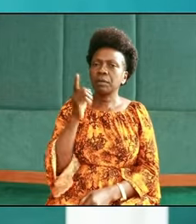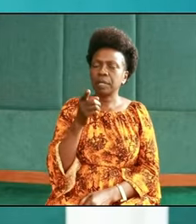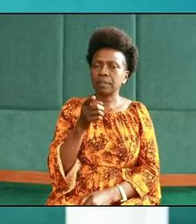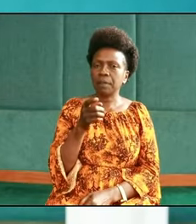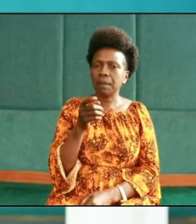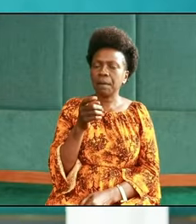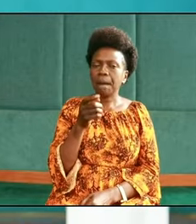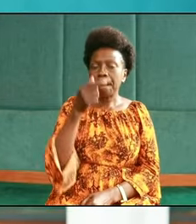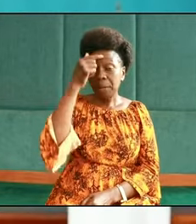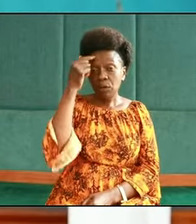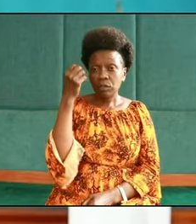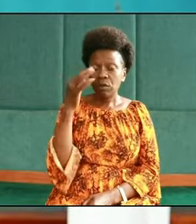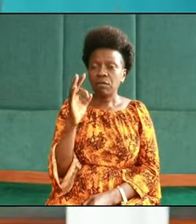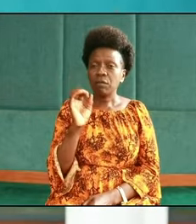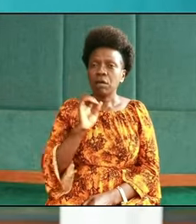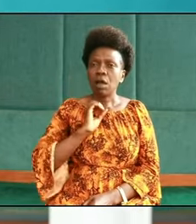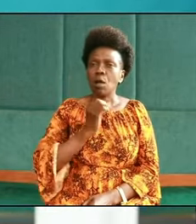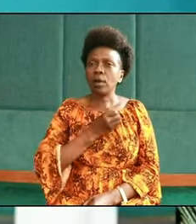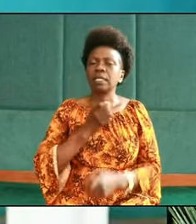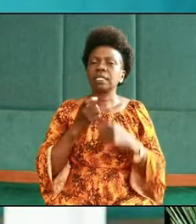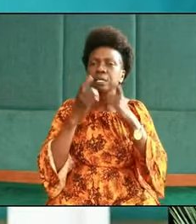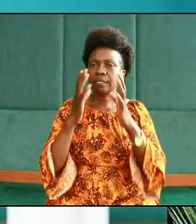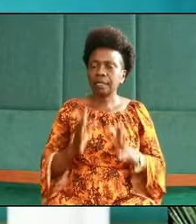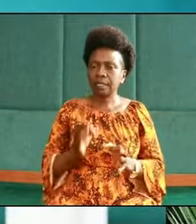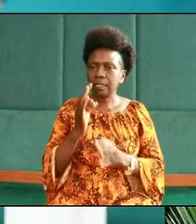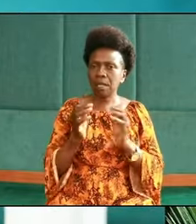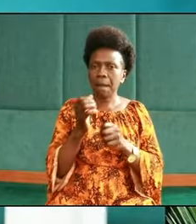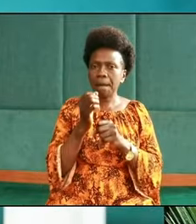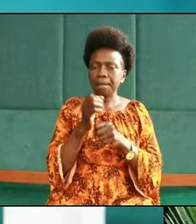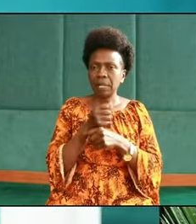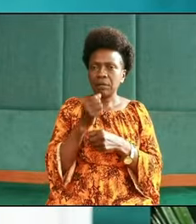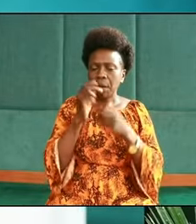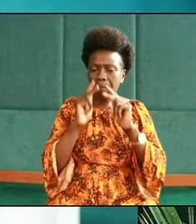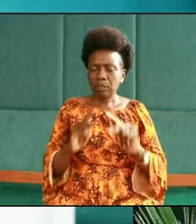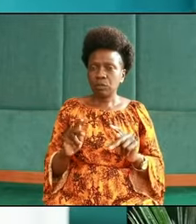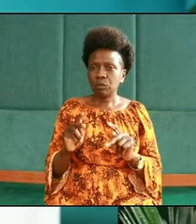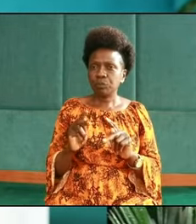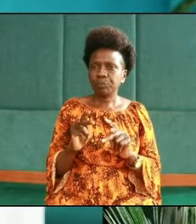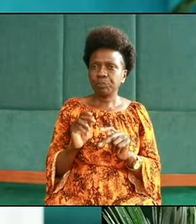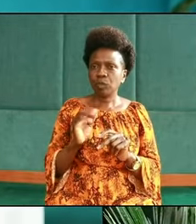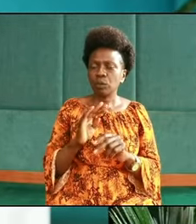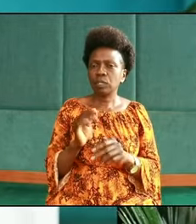our iniquities. The chastisement of our peace was upon him.